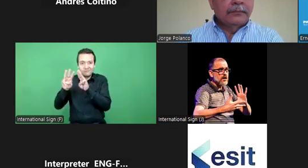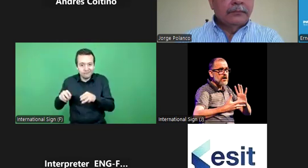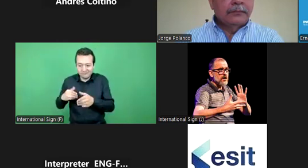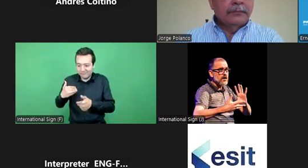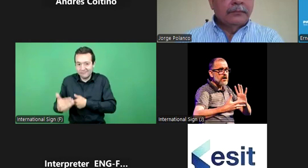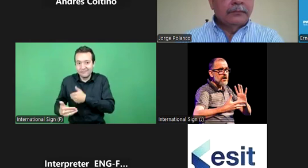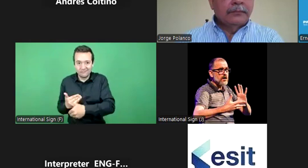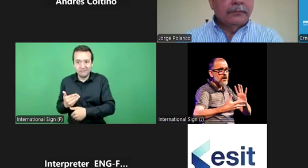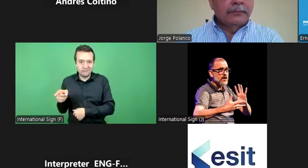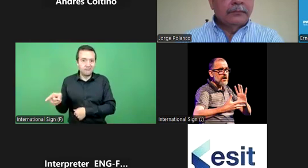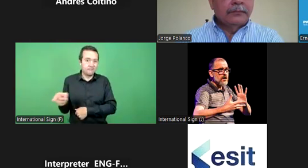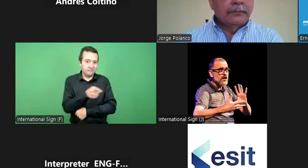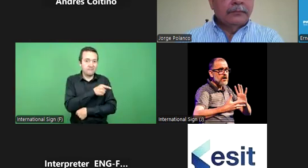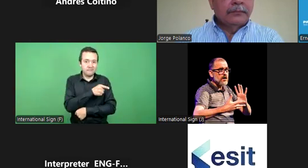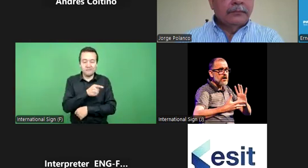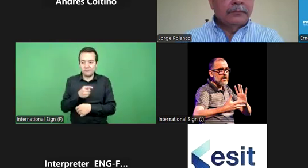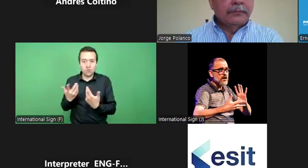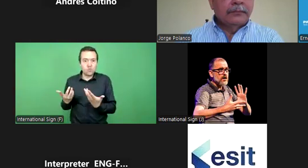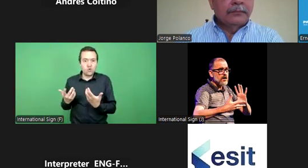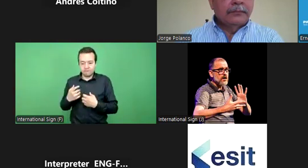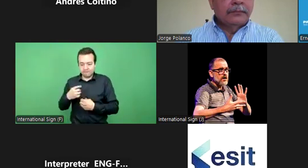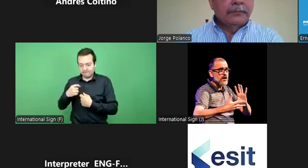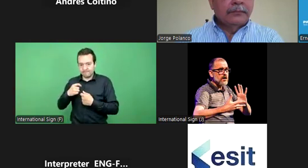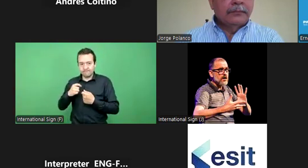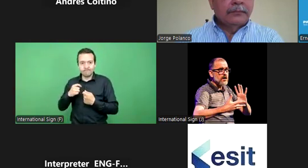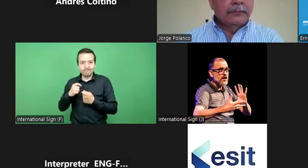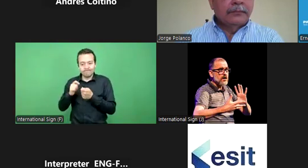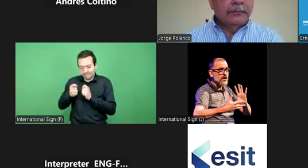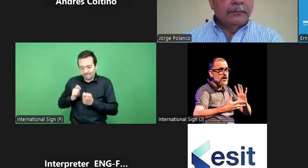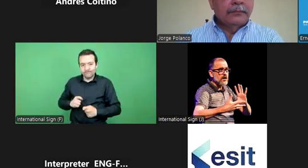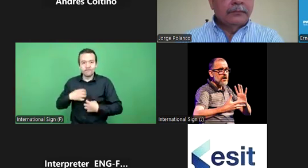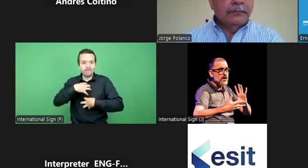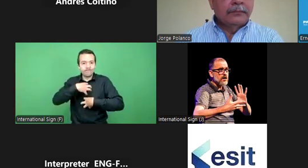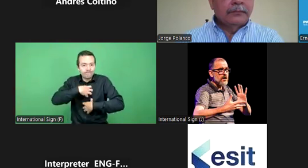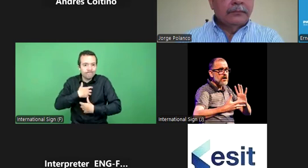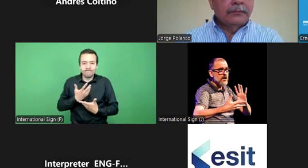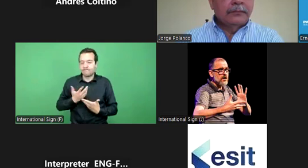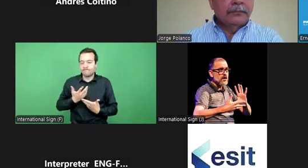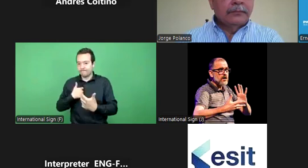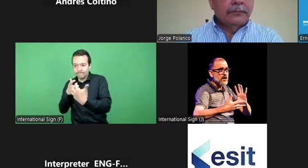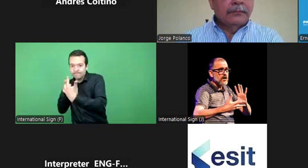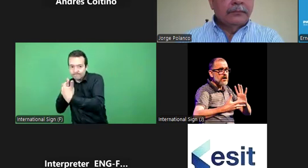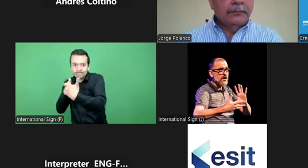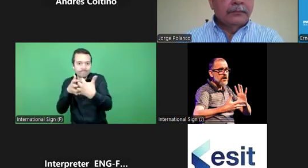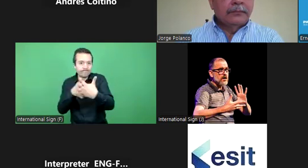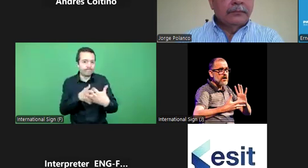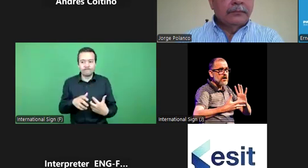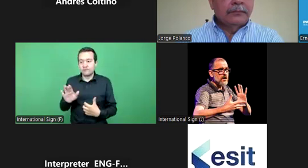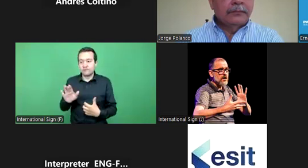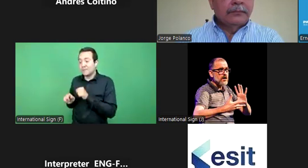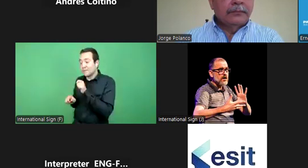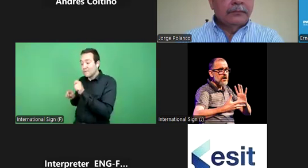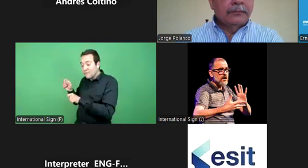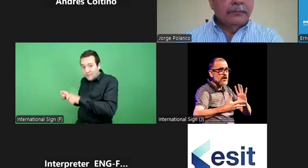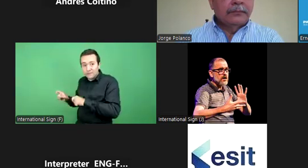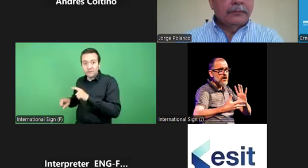personnel. We had to adapt the methodology so that it would focus and identify